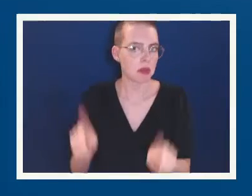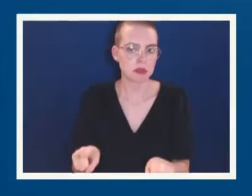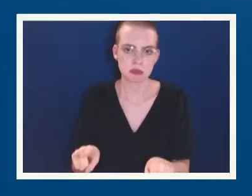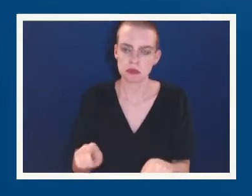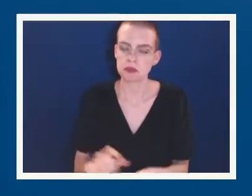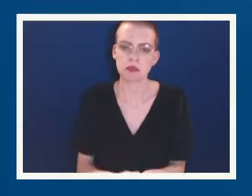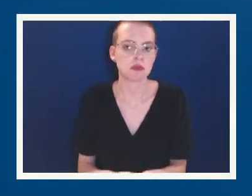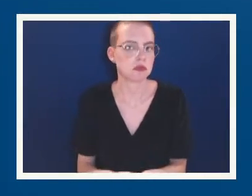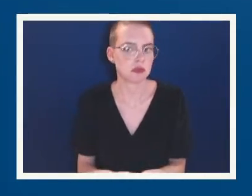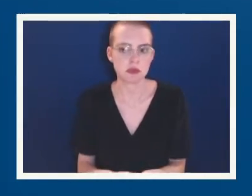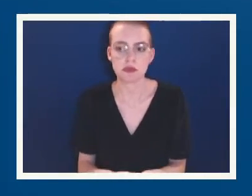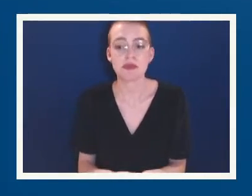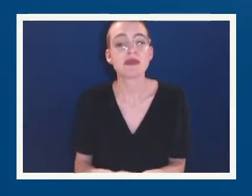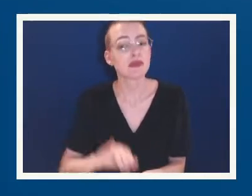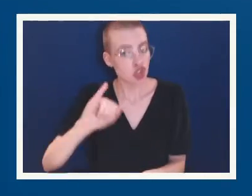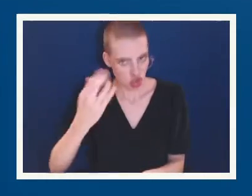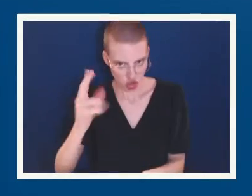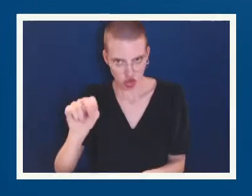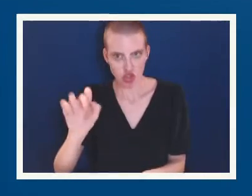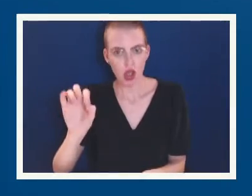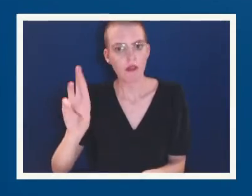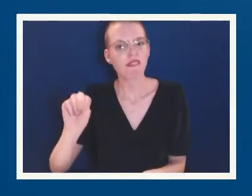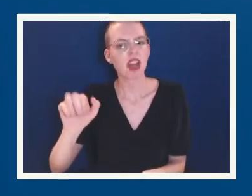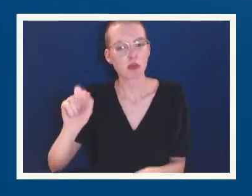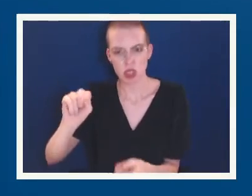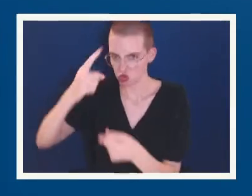And John Fetterman will not let it happen either.